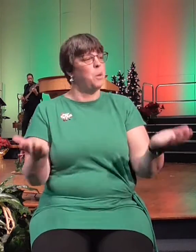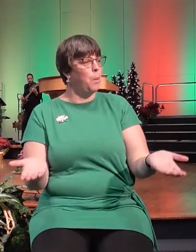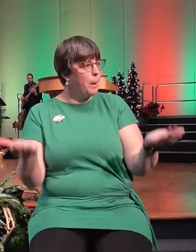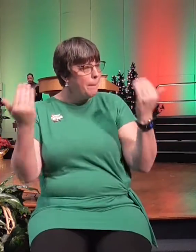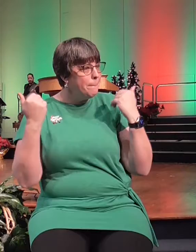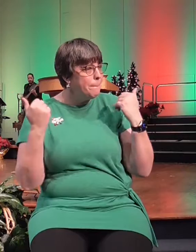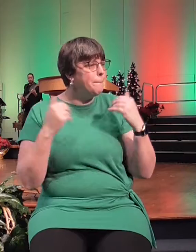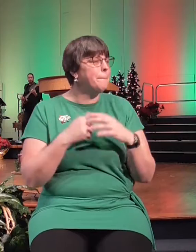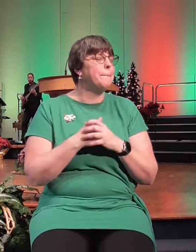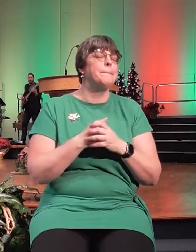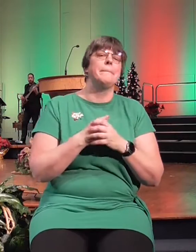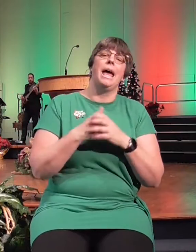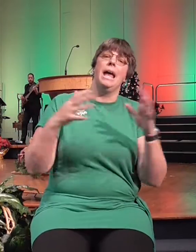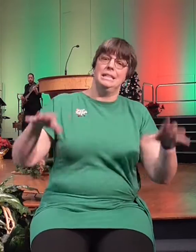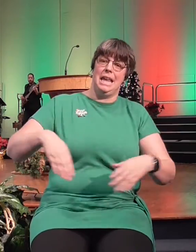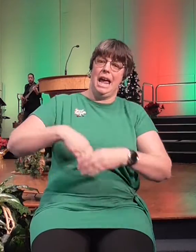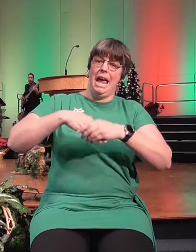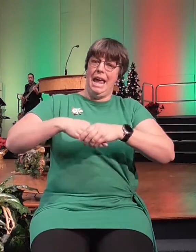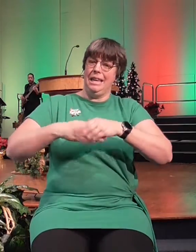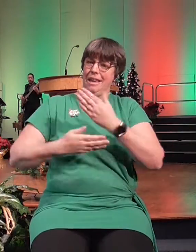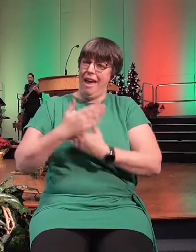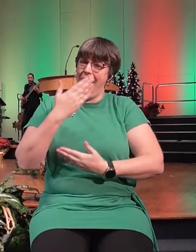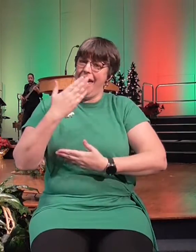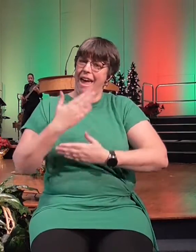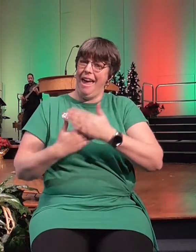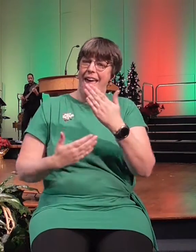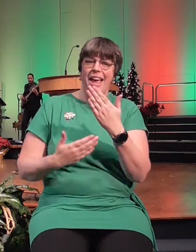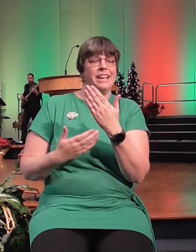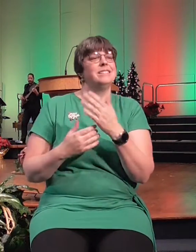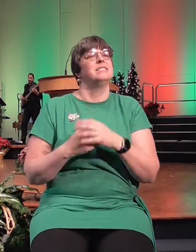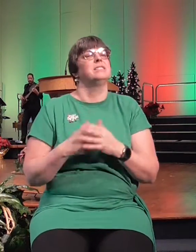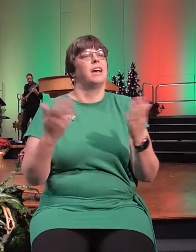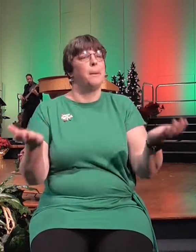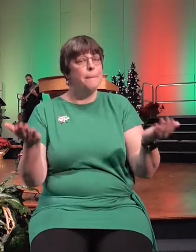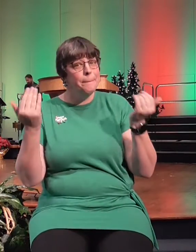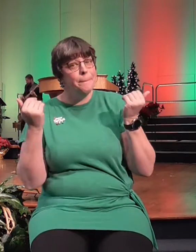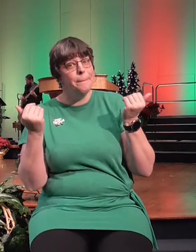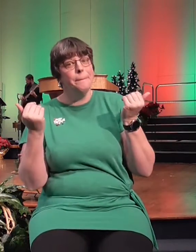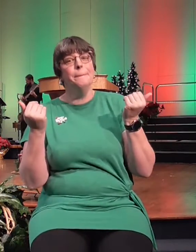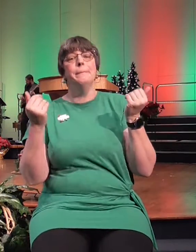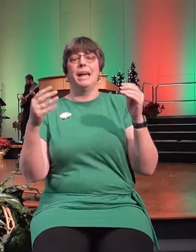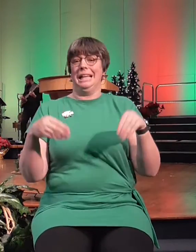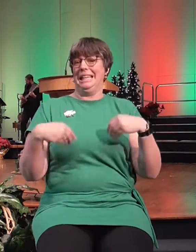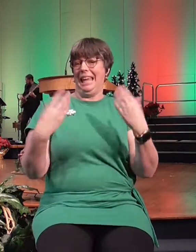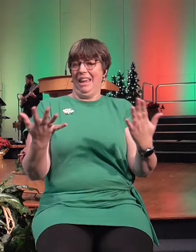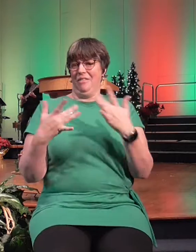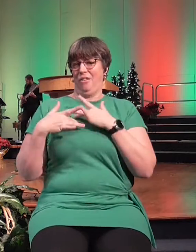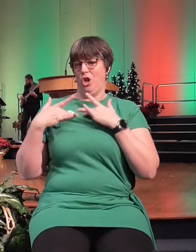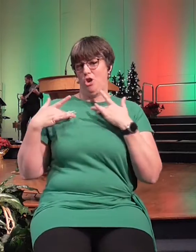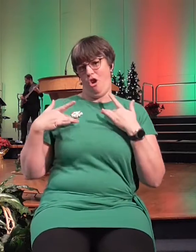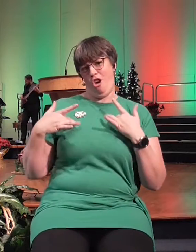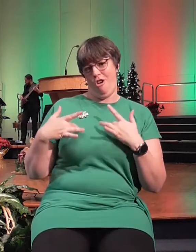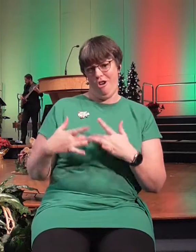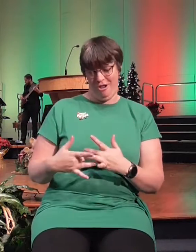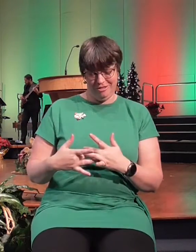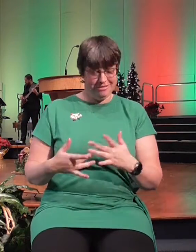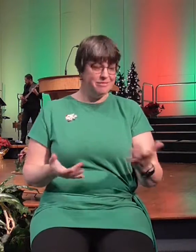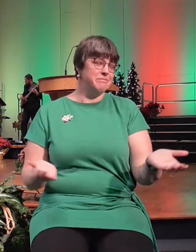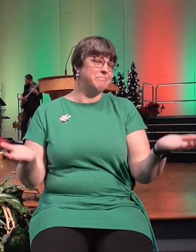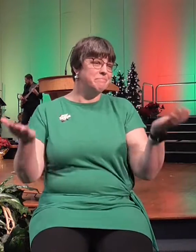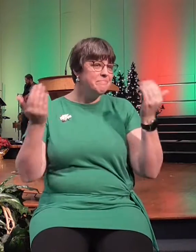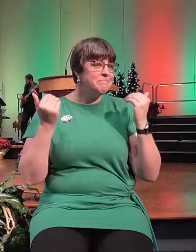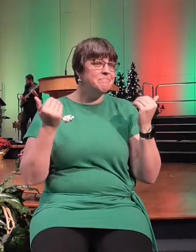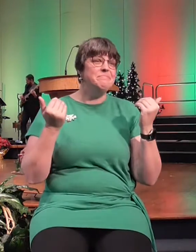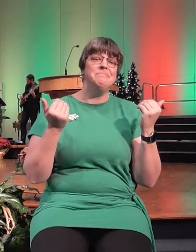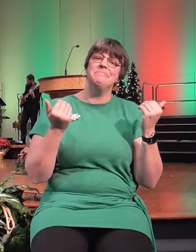Come, take a hand. Come, give your heart.